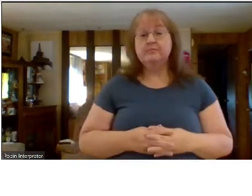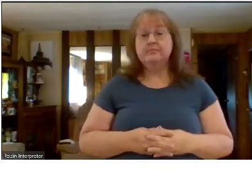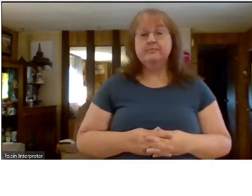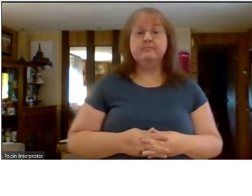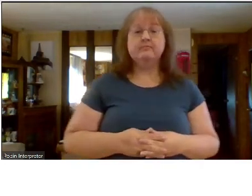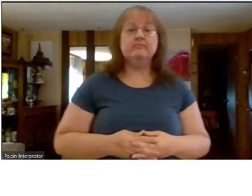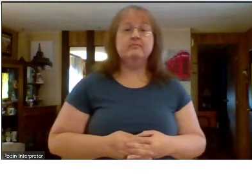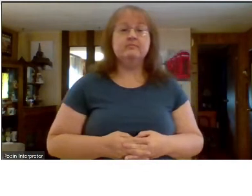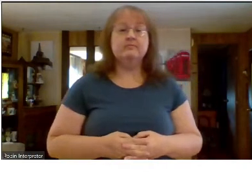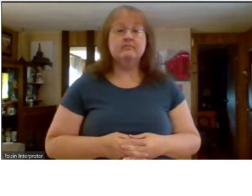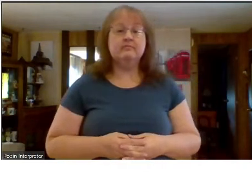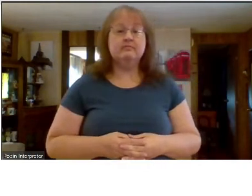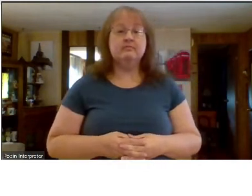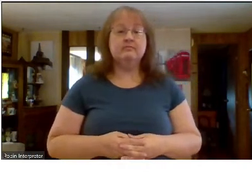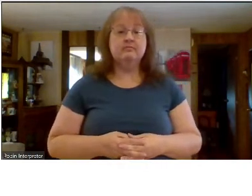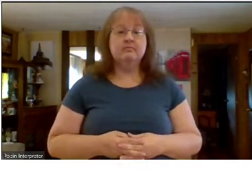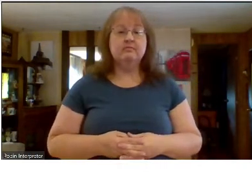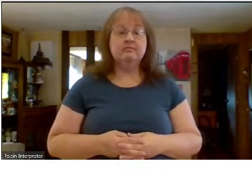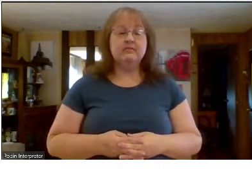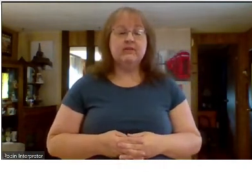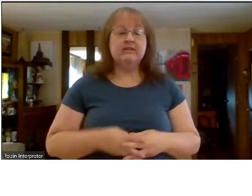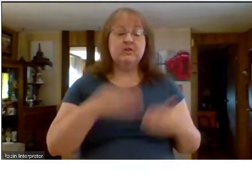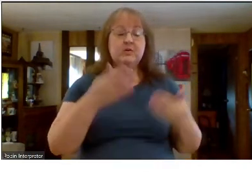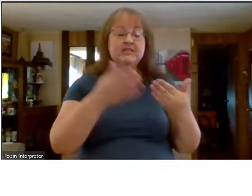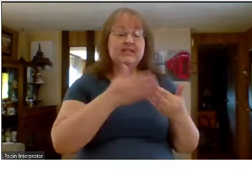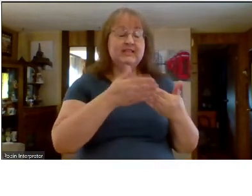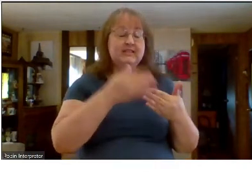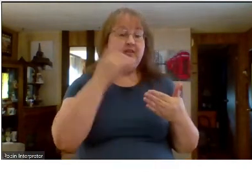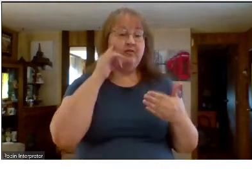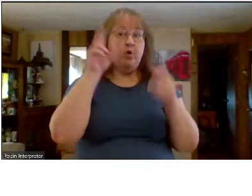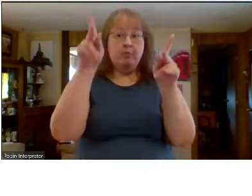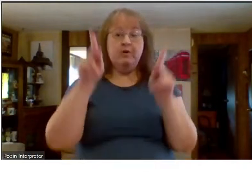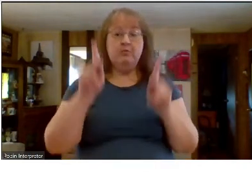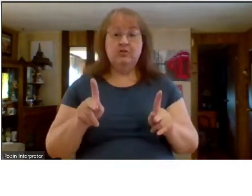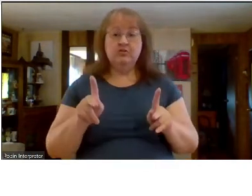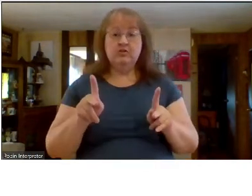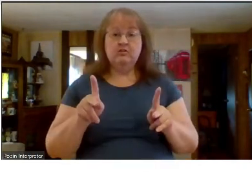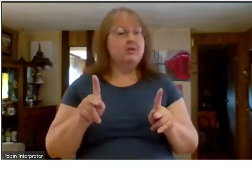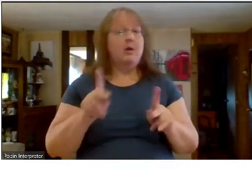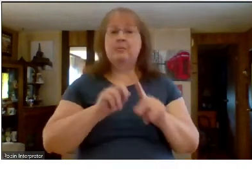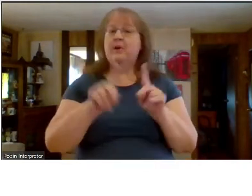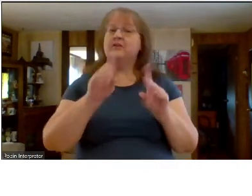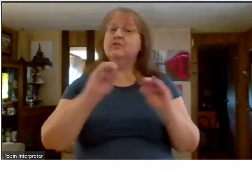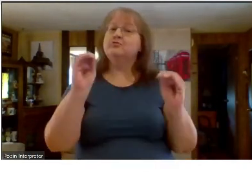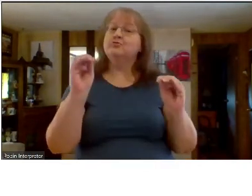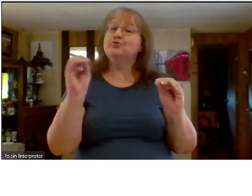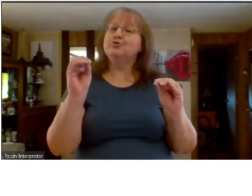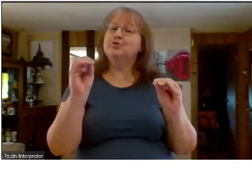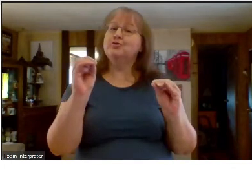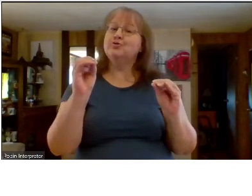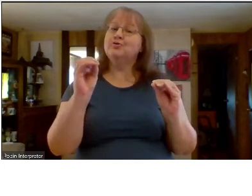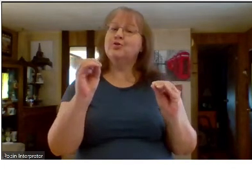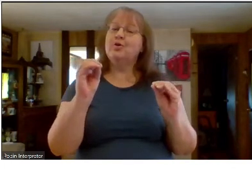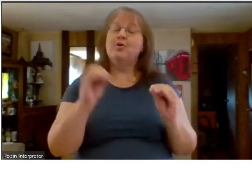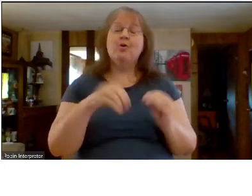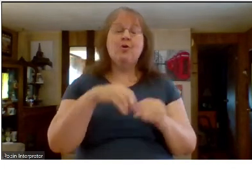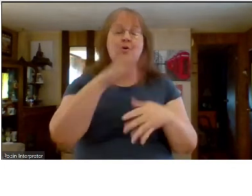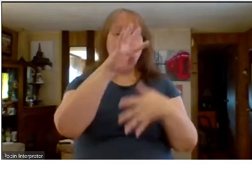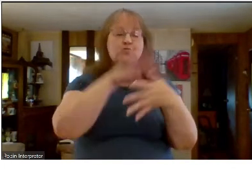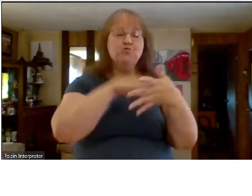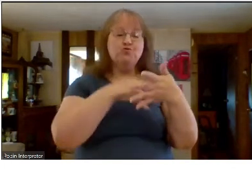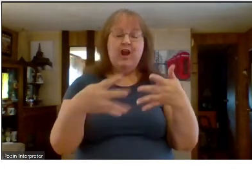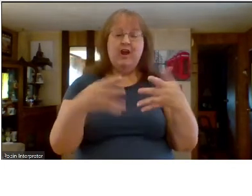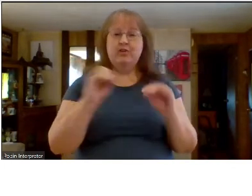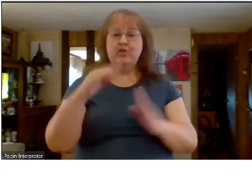All right, one more example I want to show you that's using proportions but not using a table or